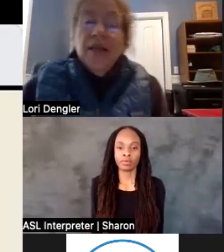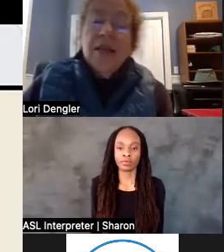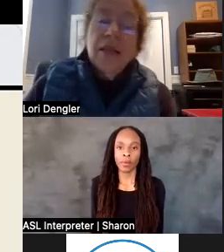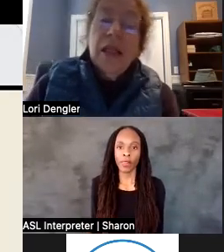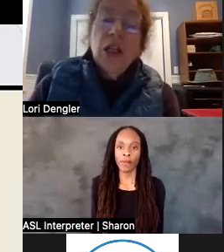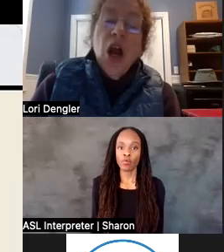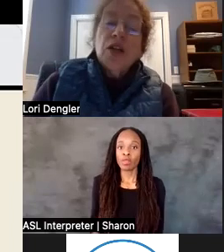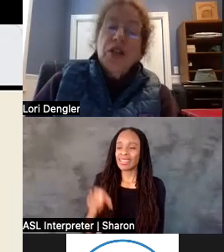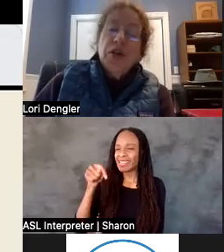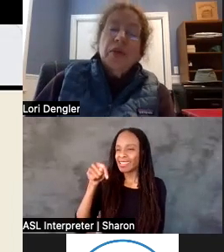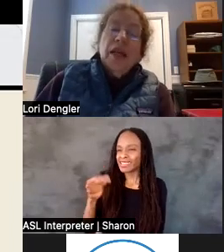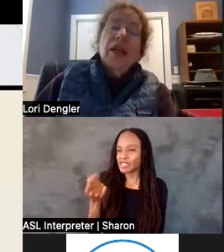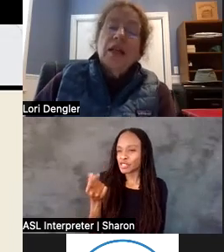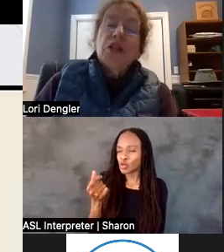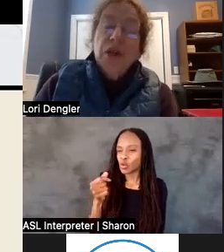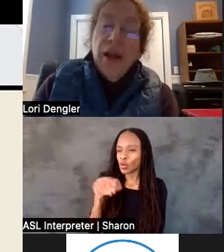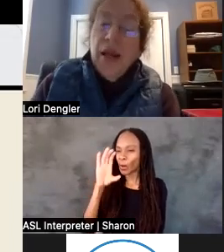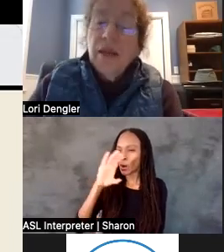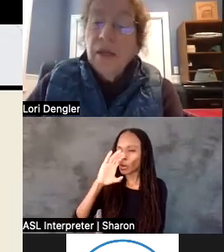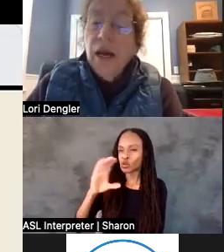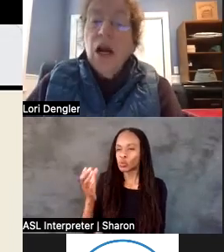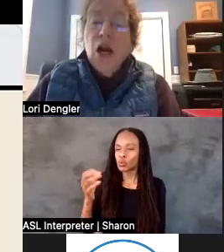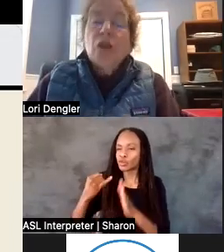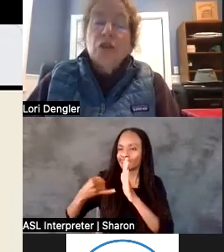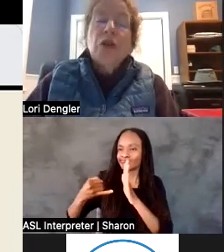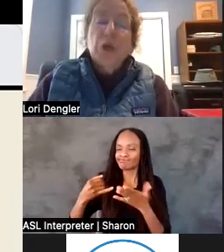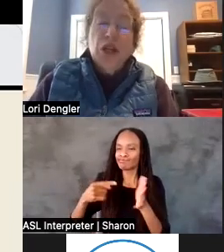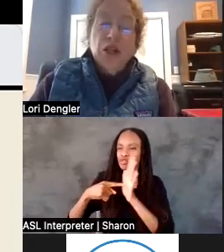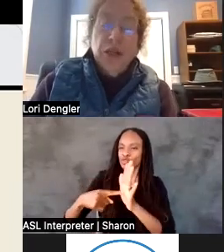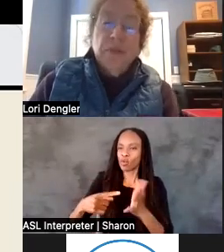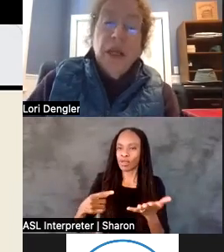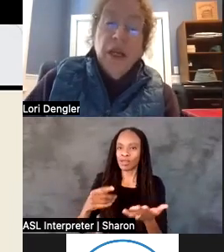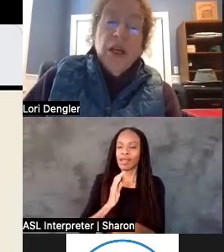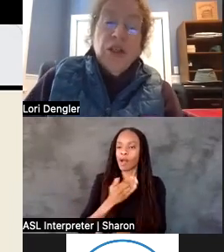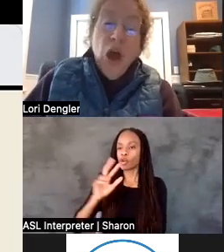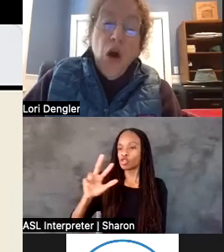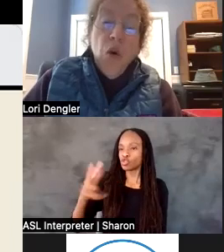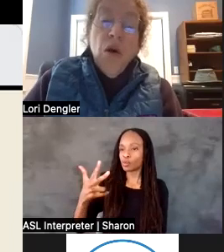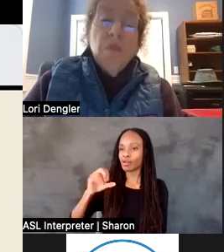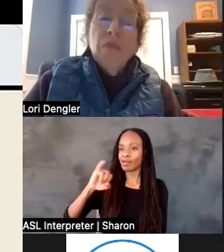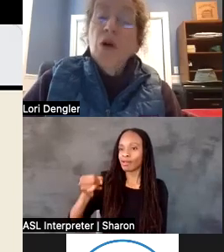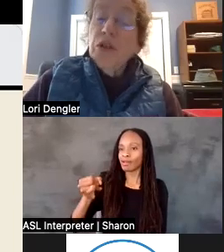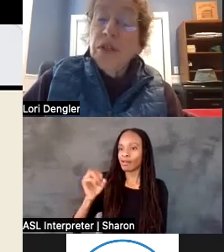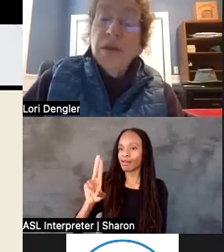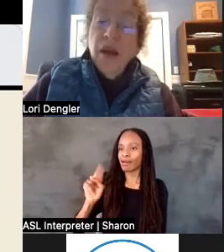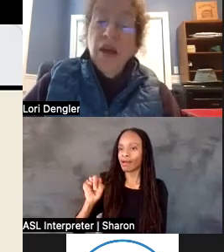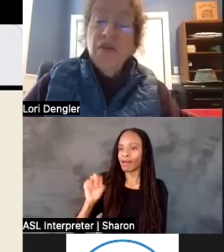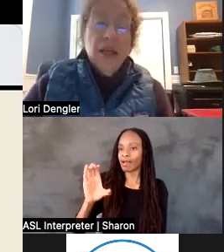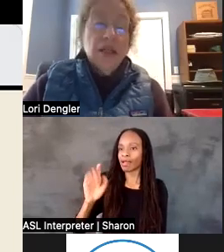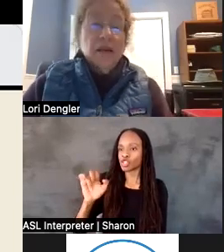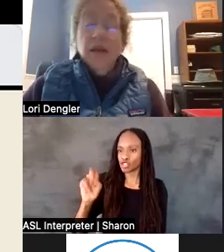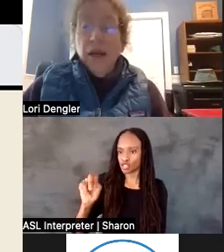This is a little cartoon illustrating our triple junction. So most